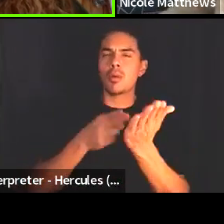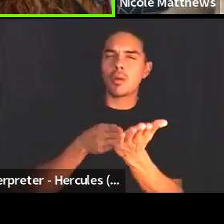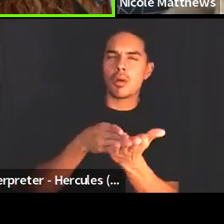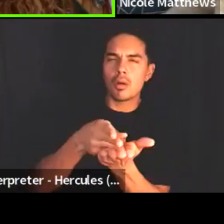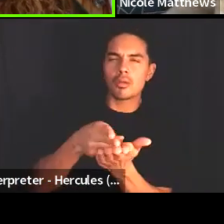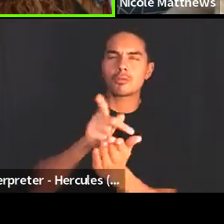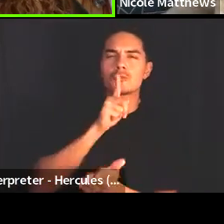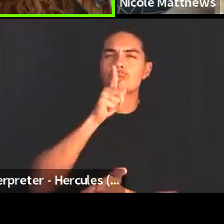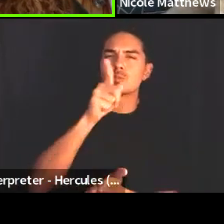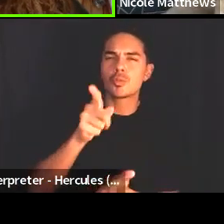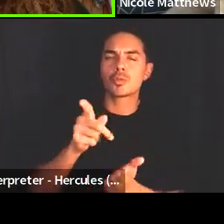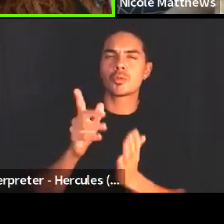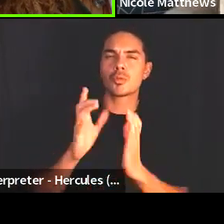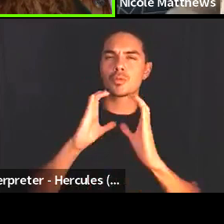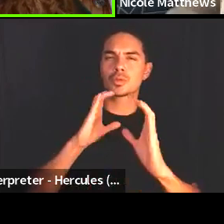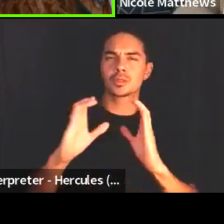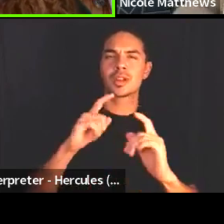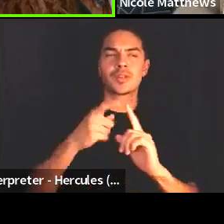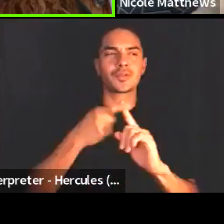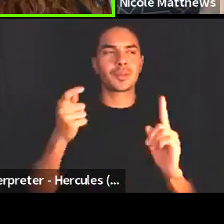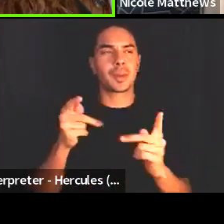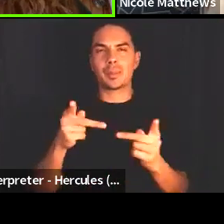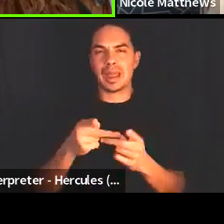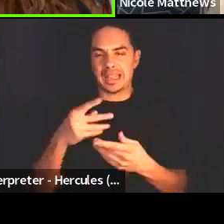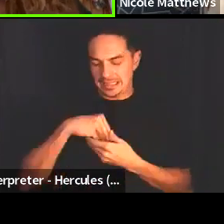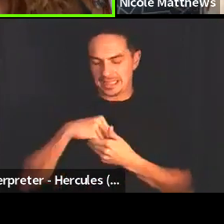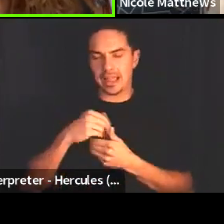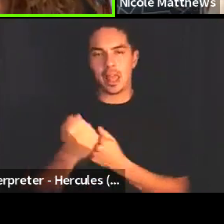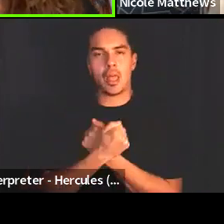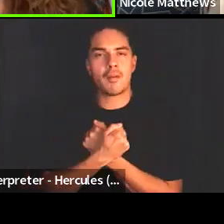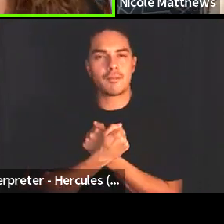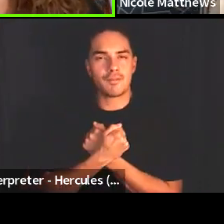conversations from a place of love, right? Like that's also a reality.